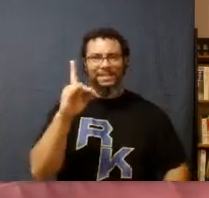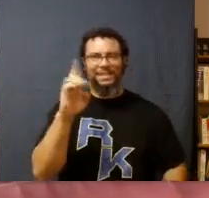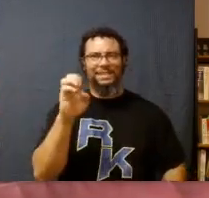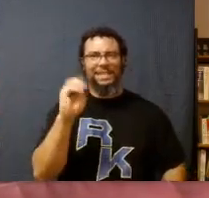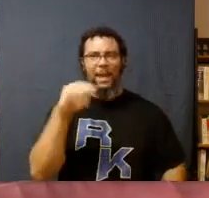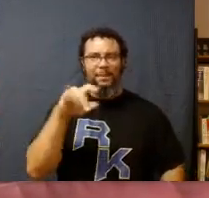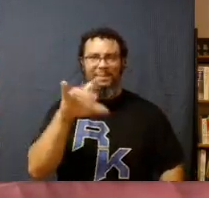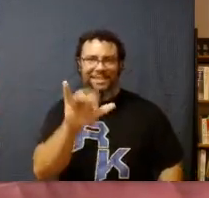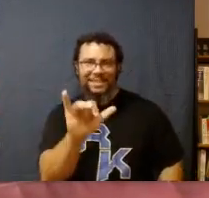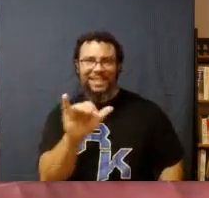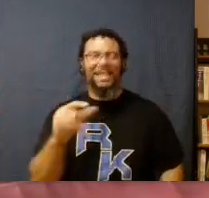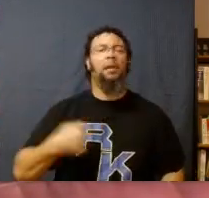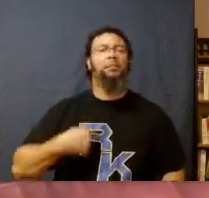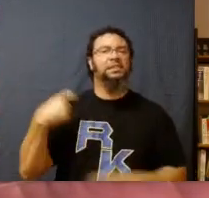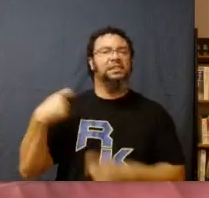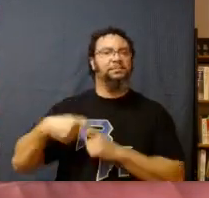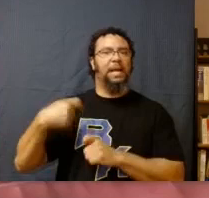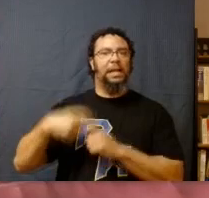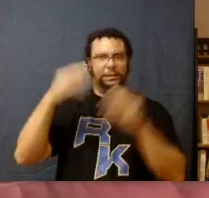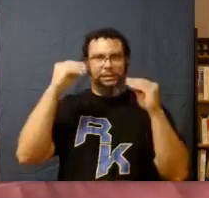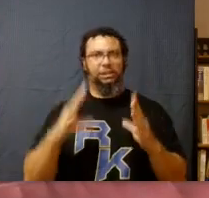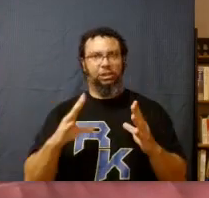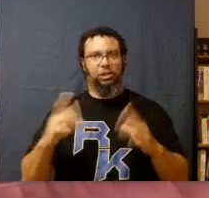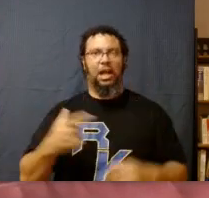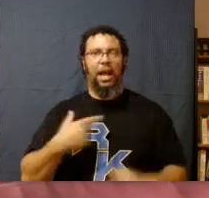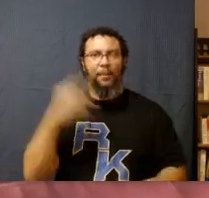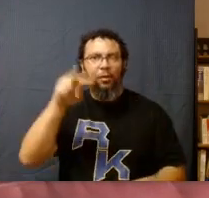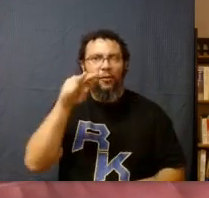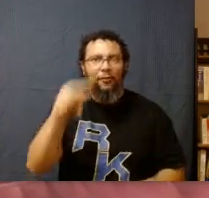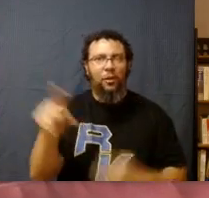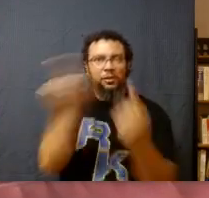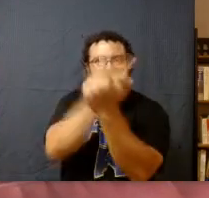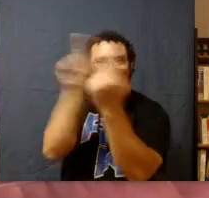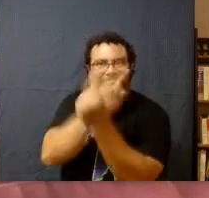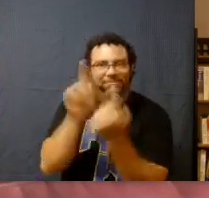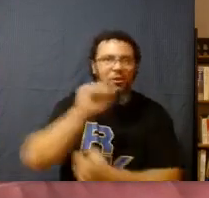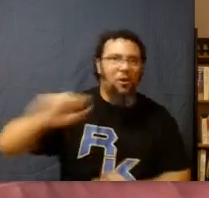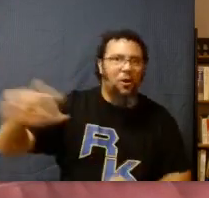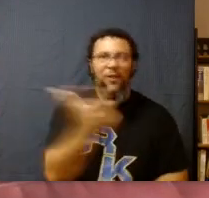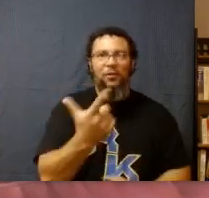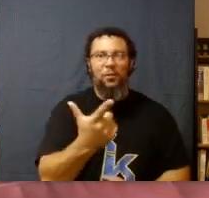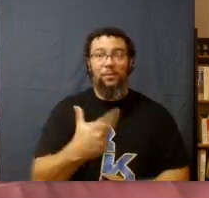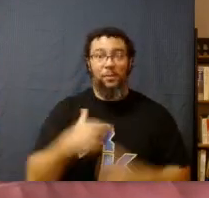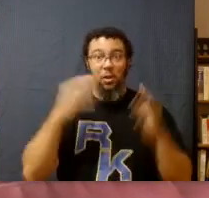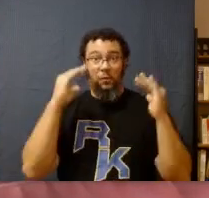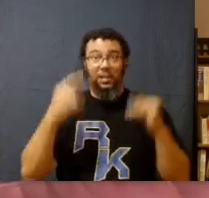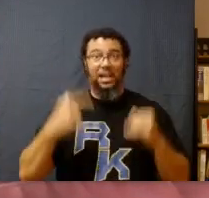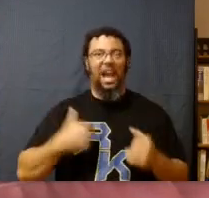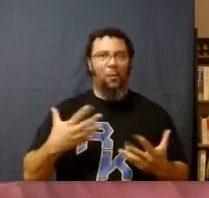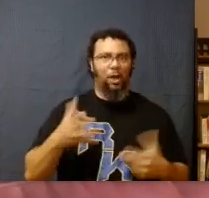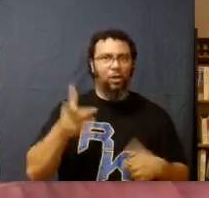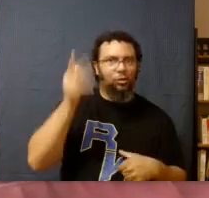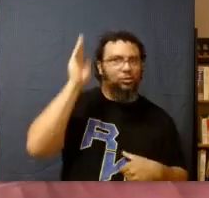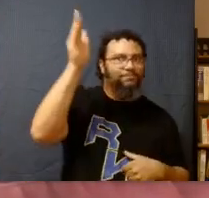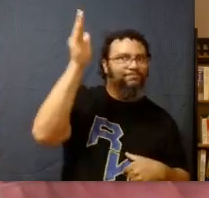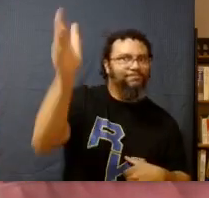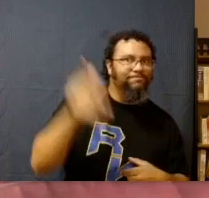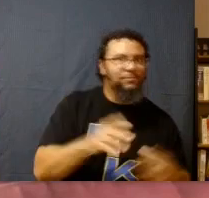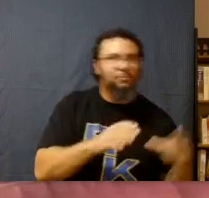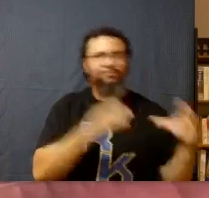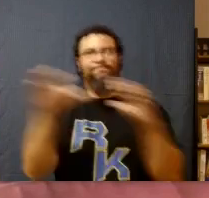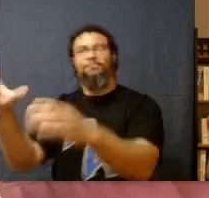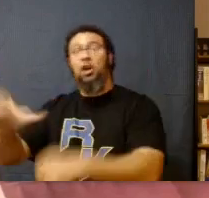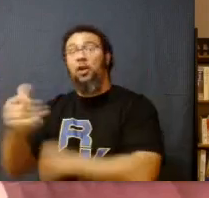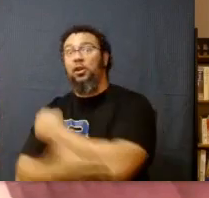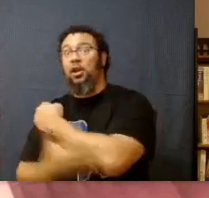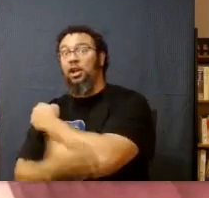and I'm looking forward to getting to know all of you as the year progresses. I'm also hoping to take some of you guys abroad in the future. Welcome to Rufus